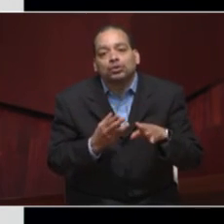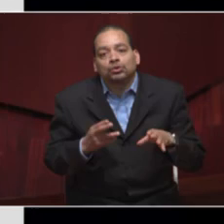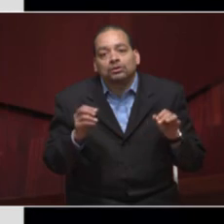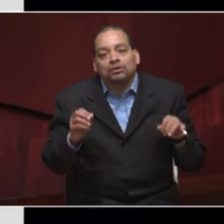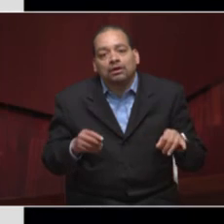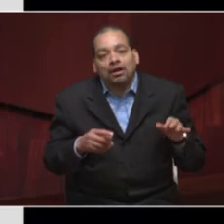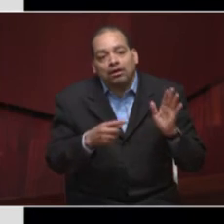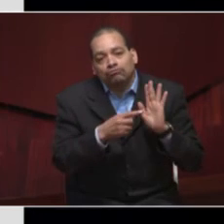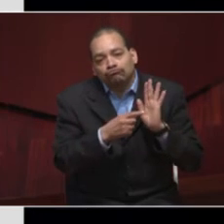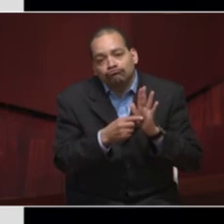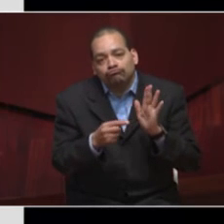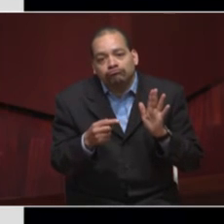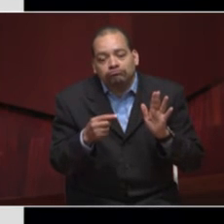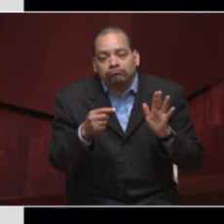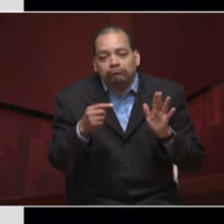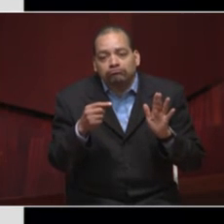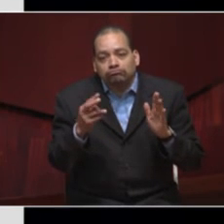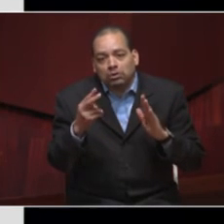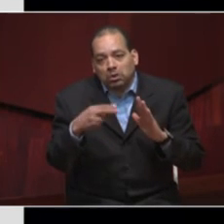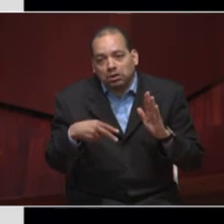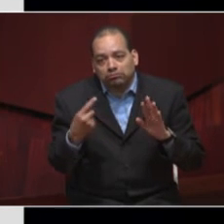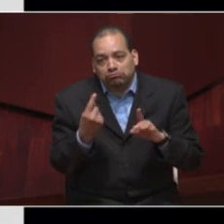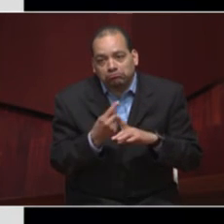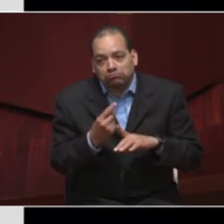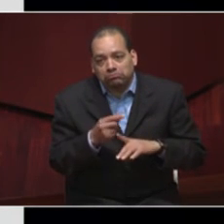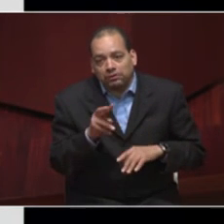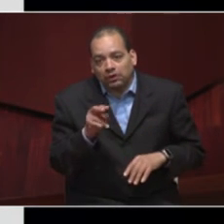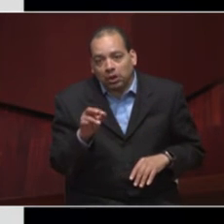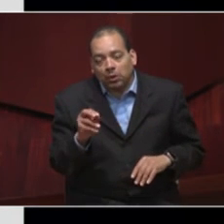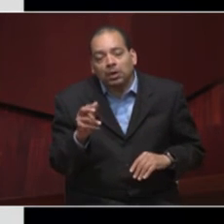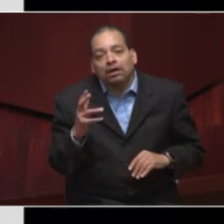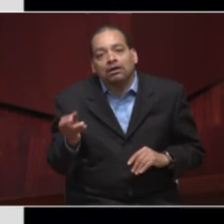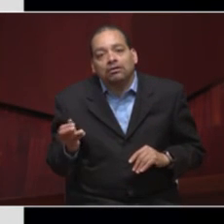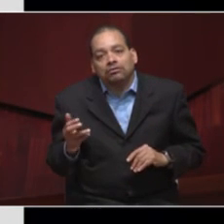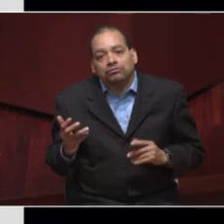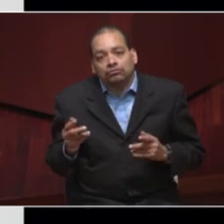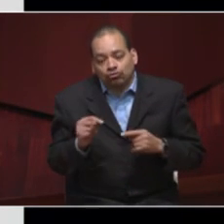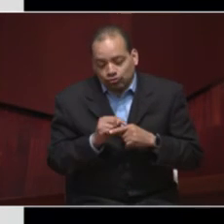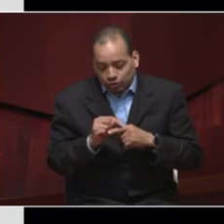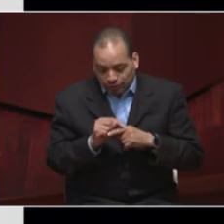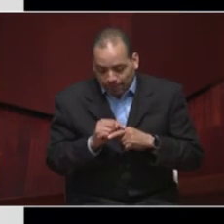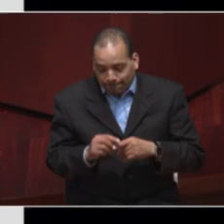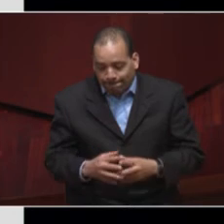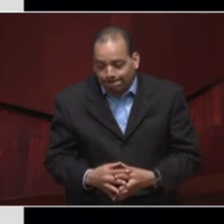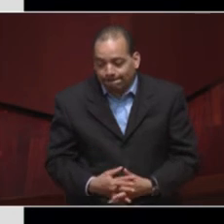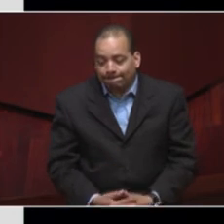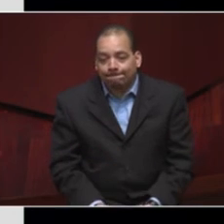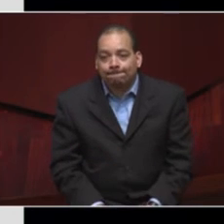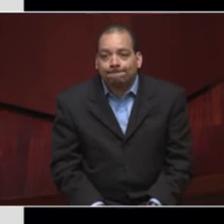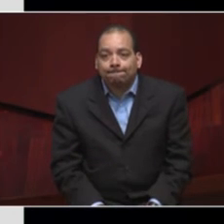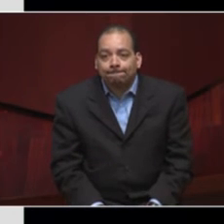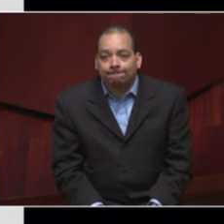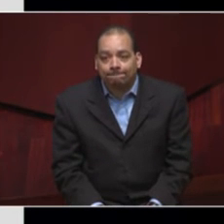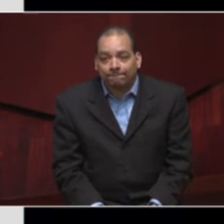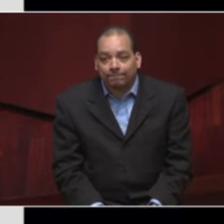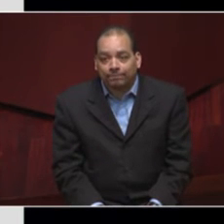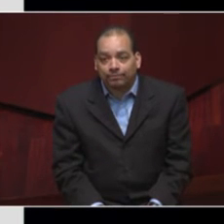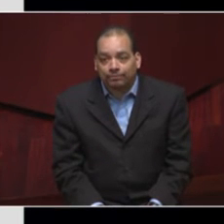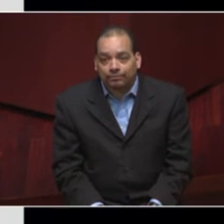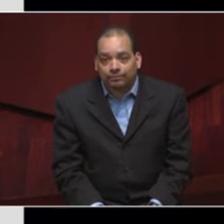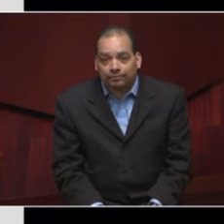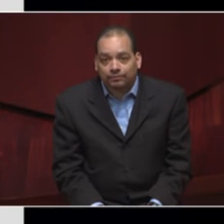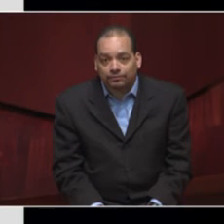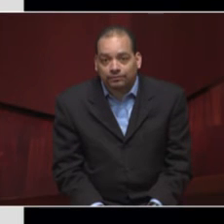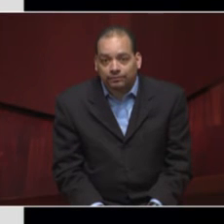that site, watch the appropriate videos, and get trained. We did also make